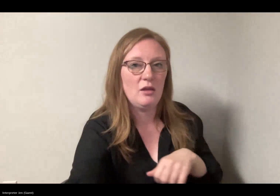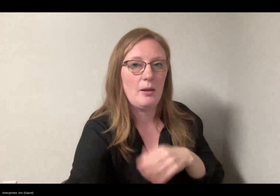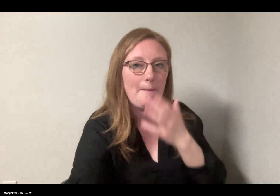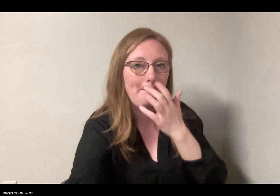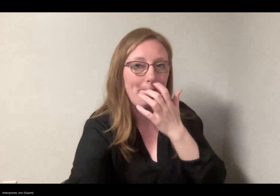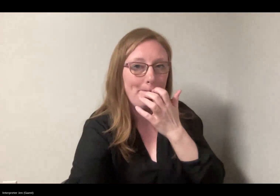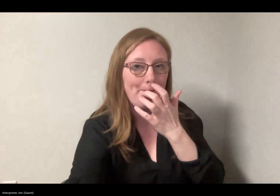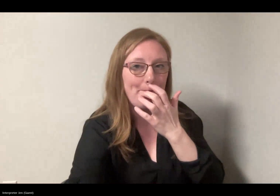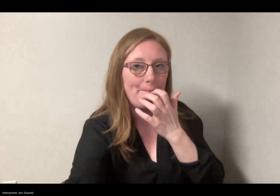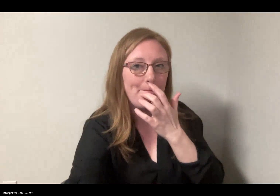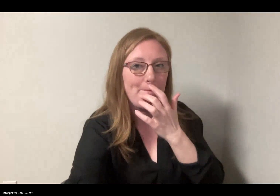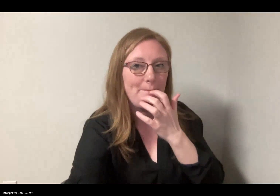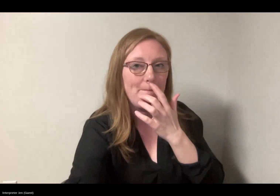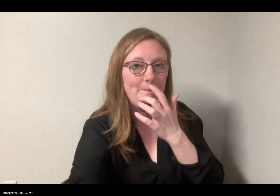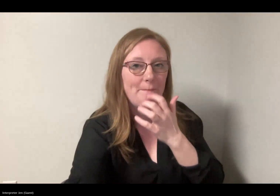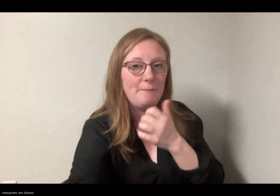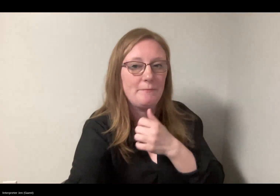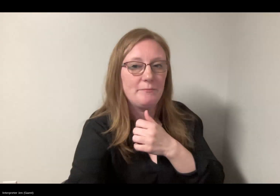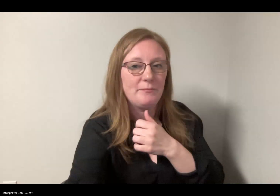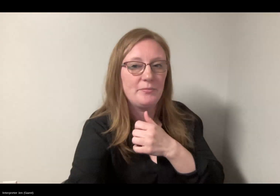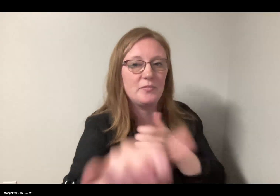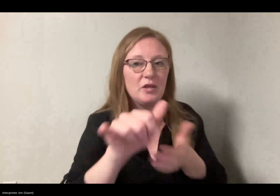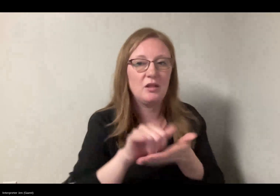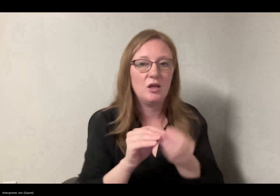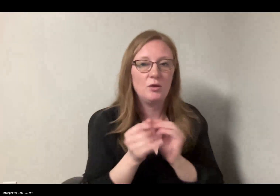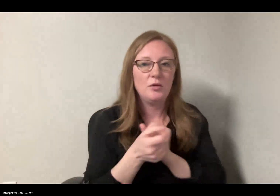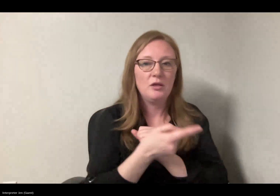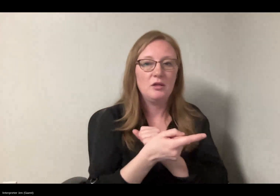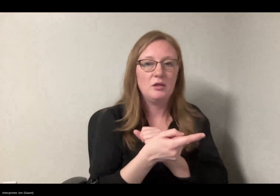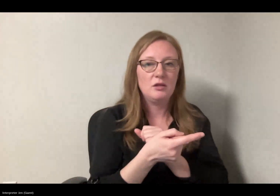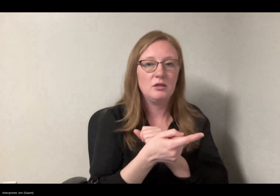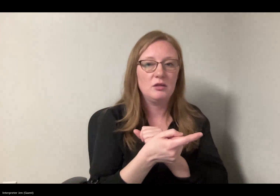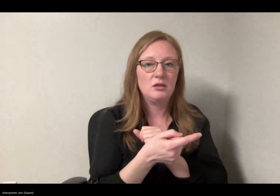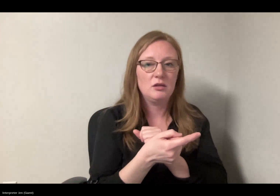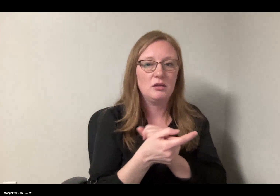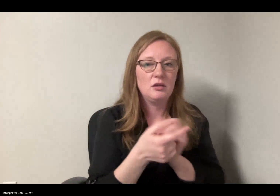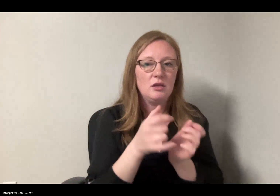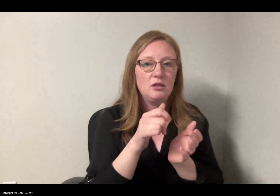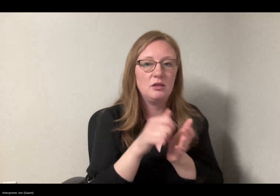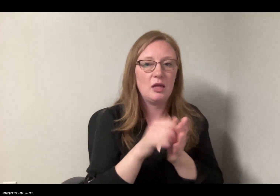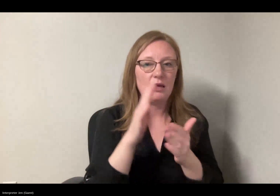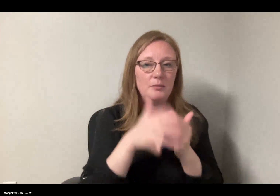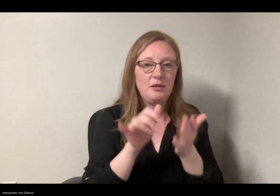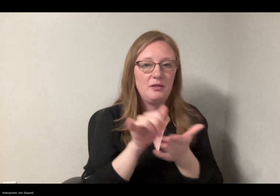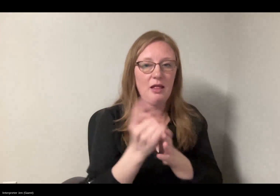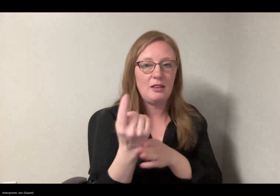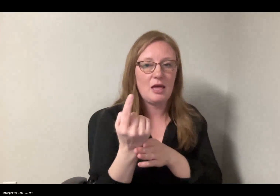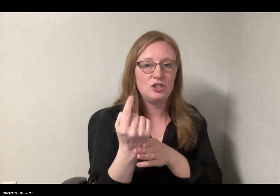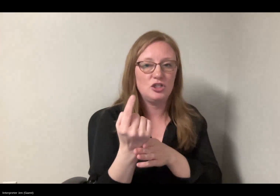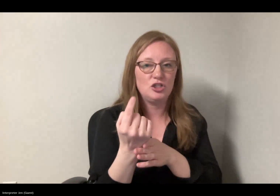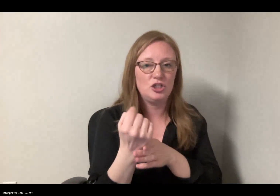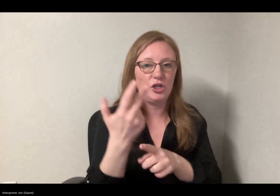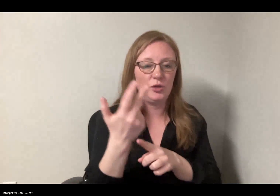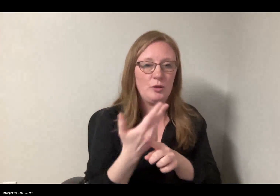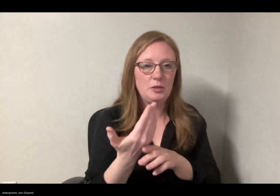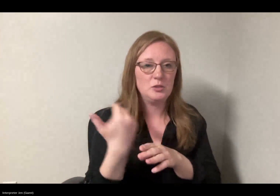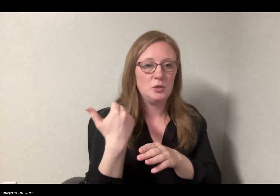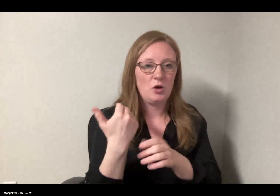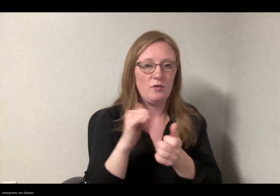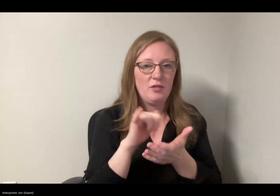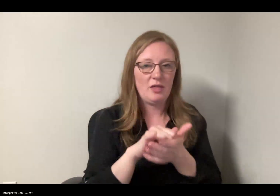that is part of the district's community risk assessment that was just completed last year. 3 months ago, I worked